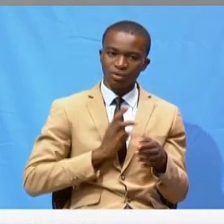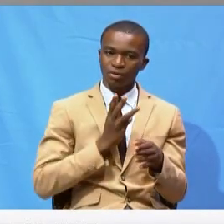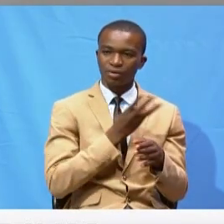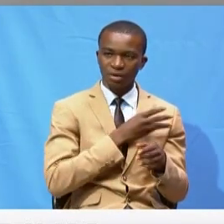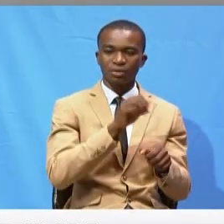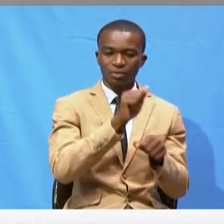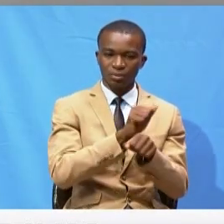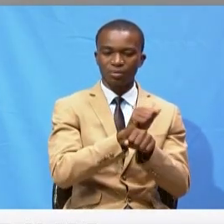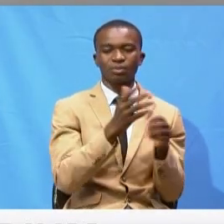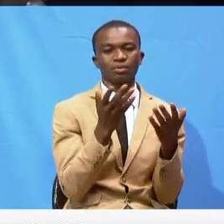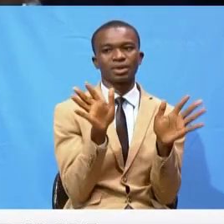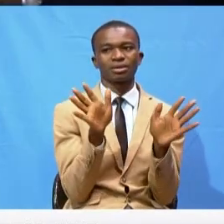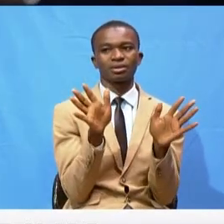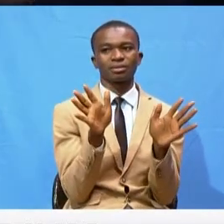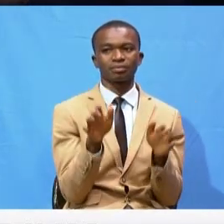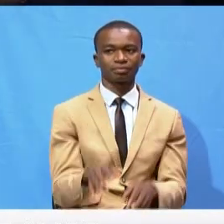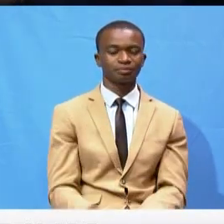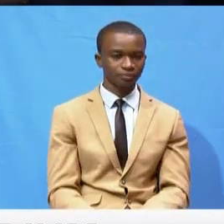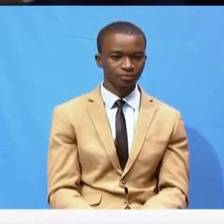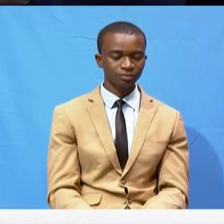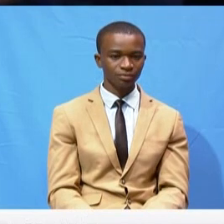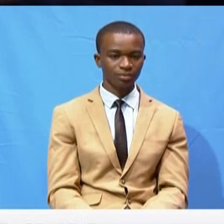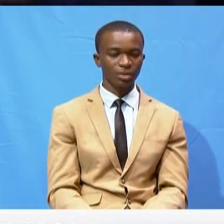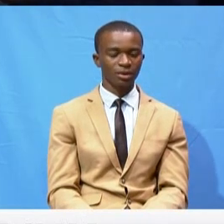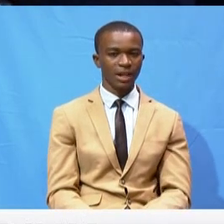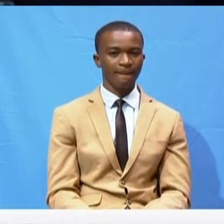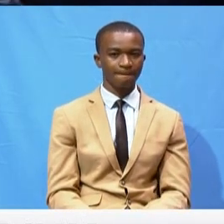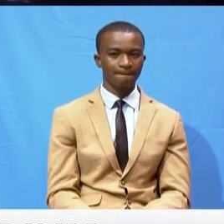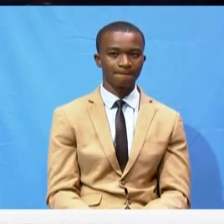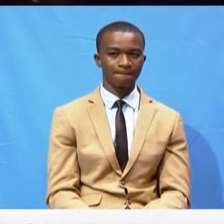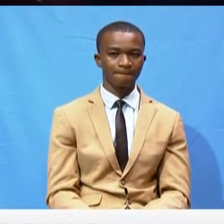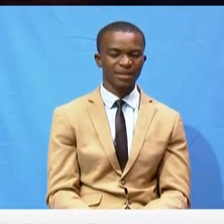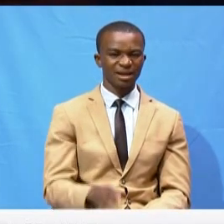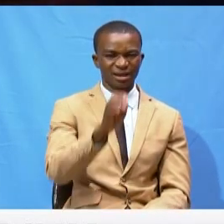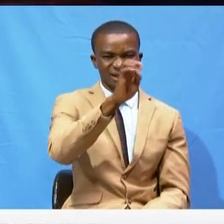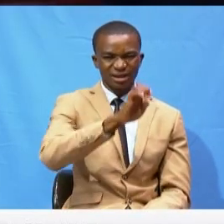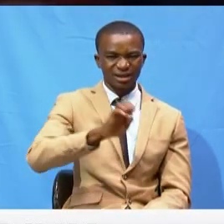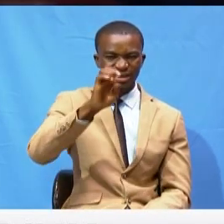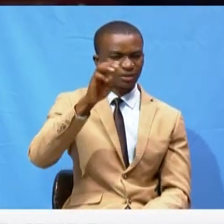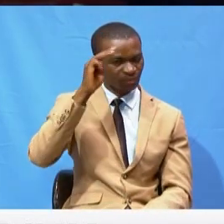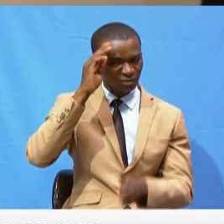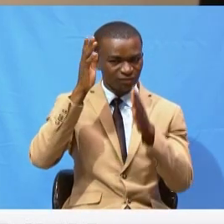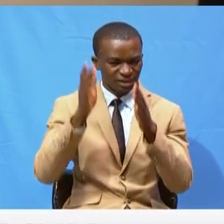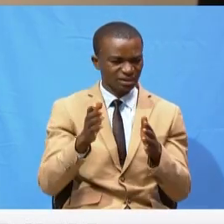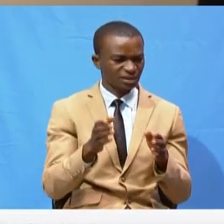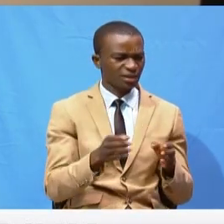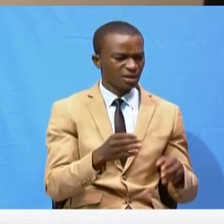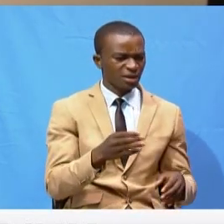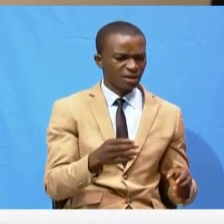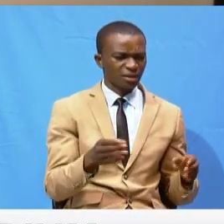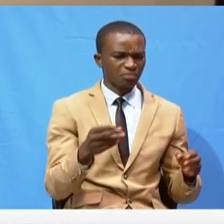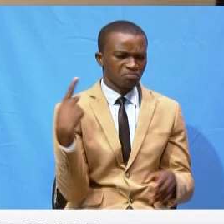surface, the playing field. Earlier, the committee paid a courtesy call on Eastern Province Minister Peter Piri. It is